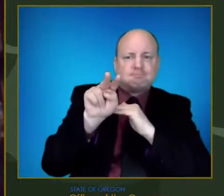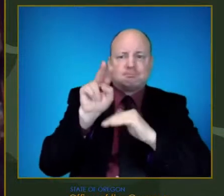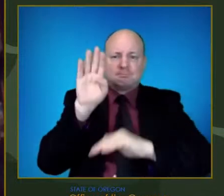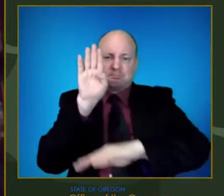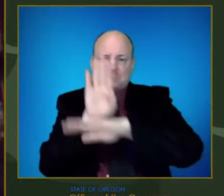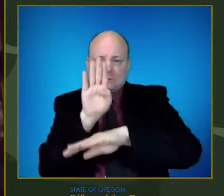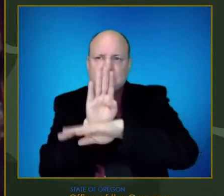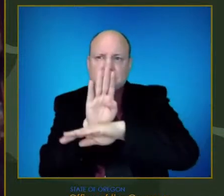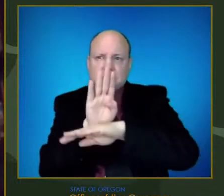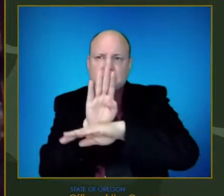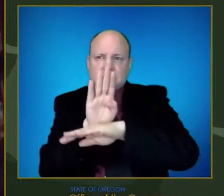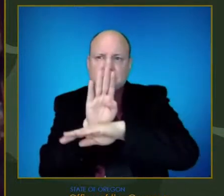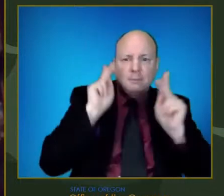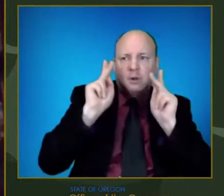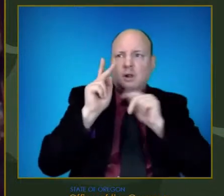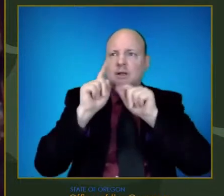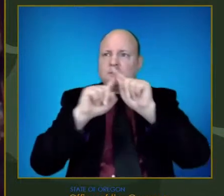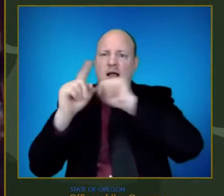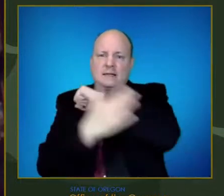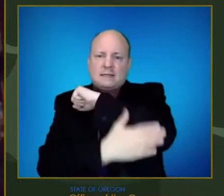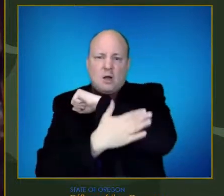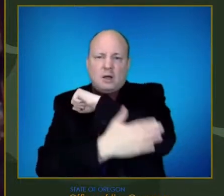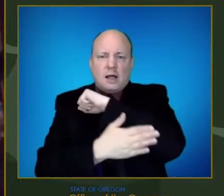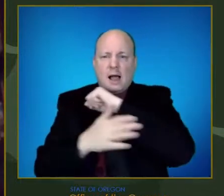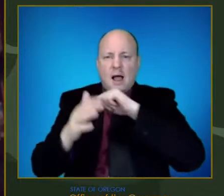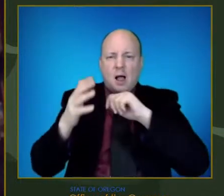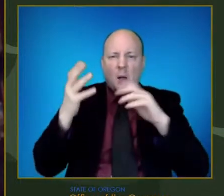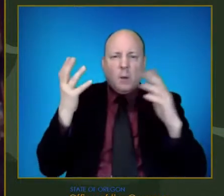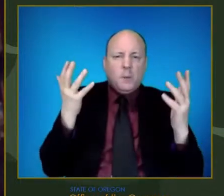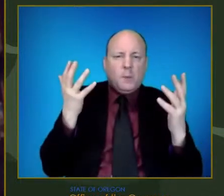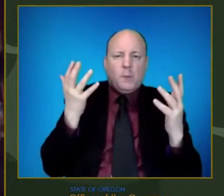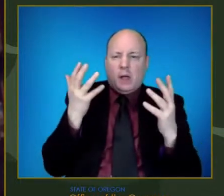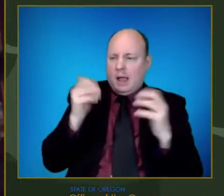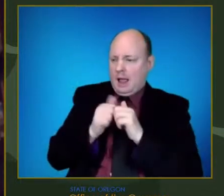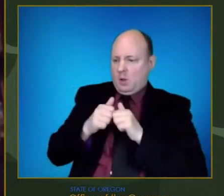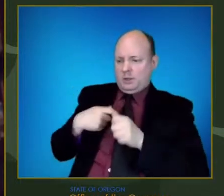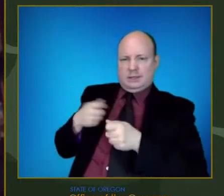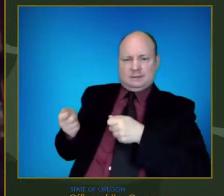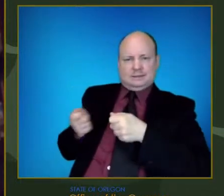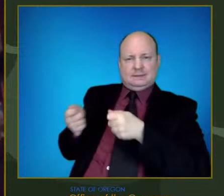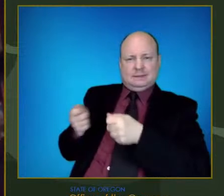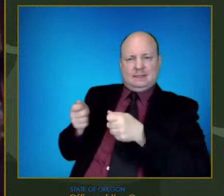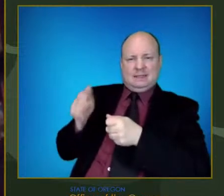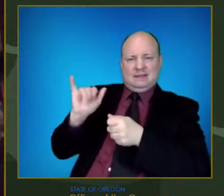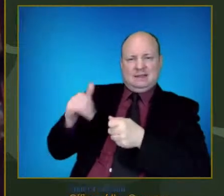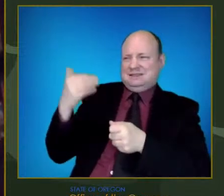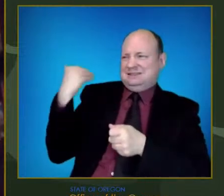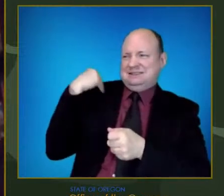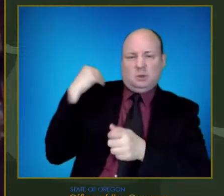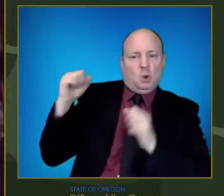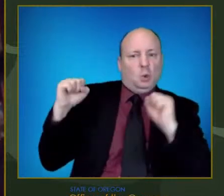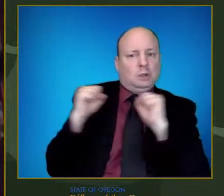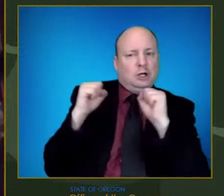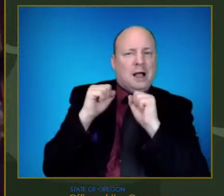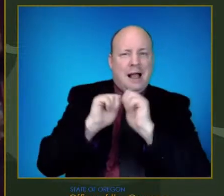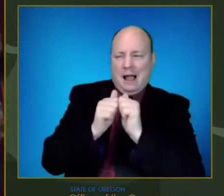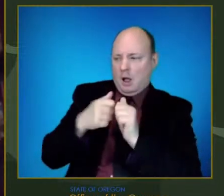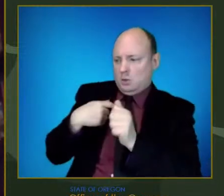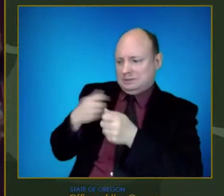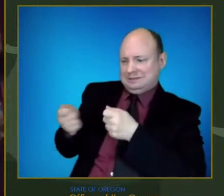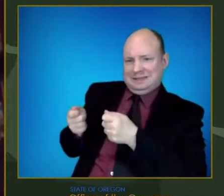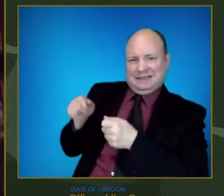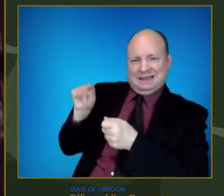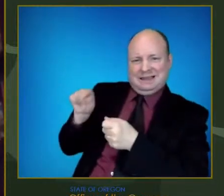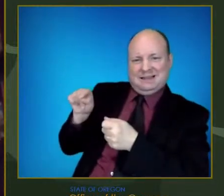would treat the virus this summer or this winter, how we would live with it and how we would try and defeat it. That system helped